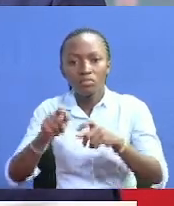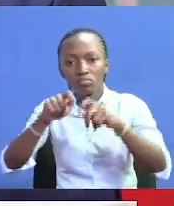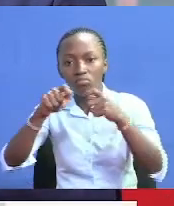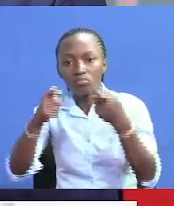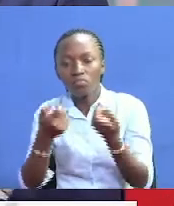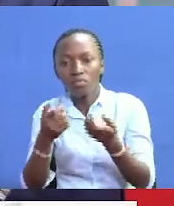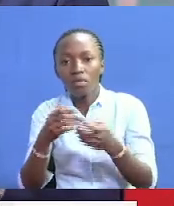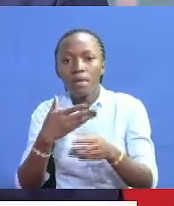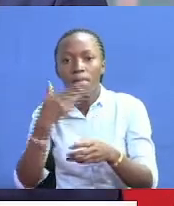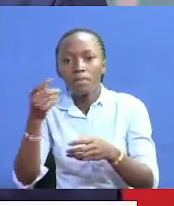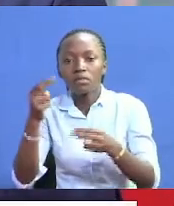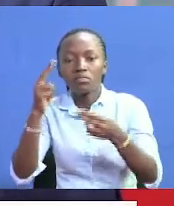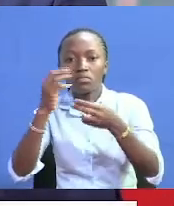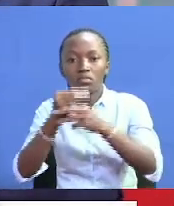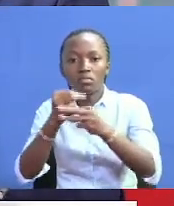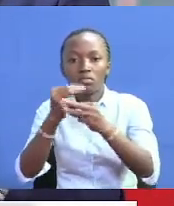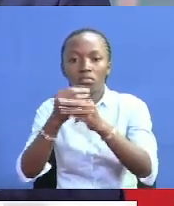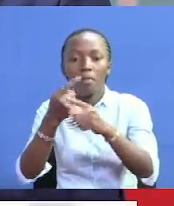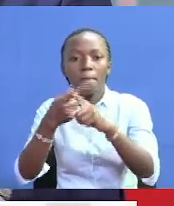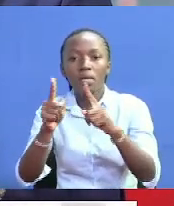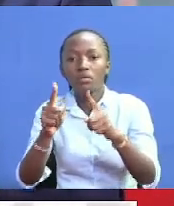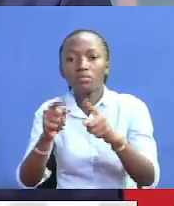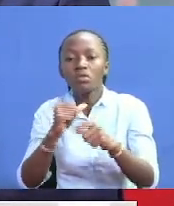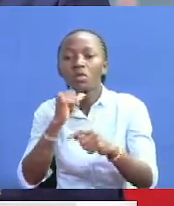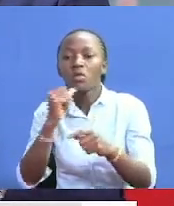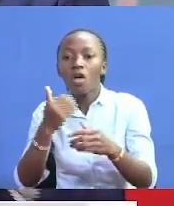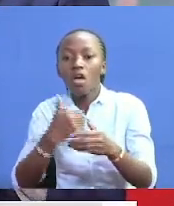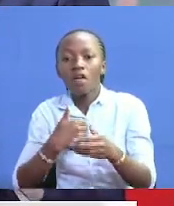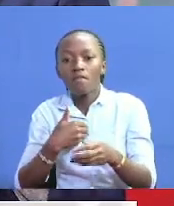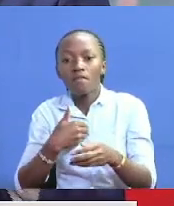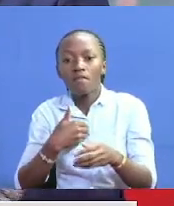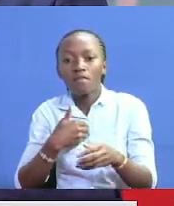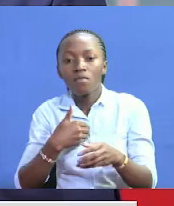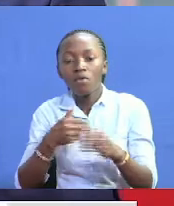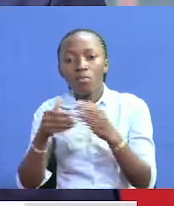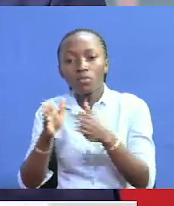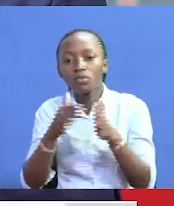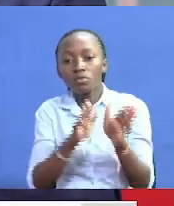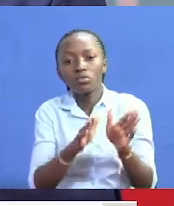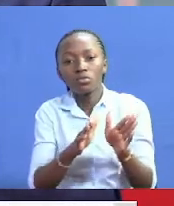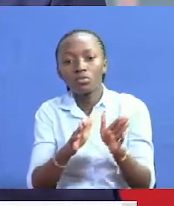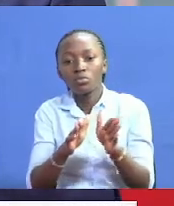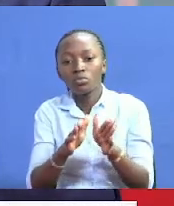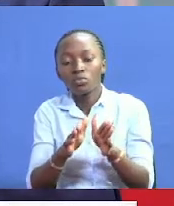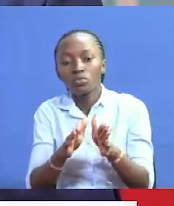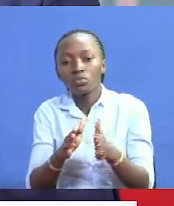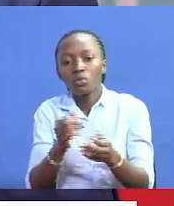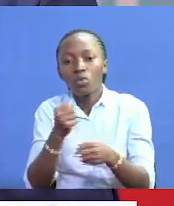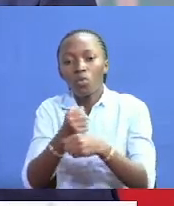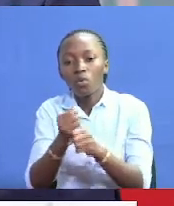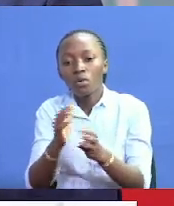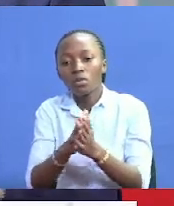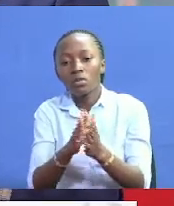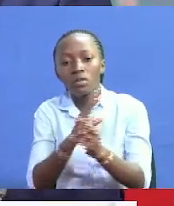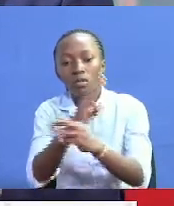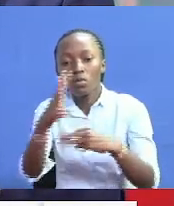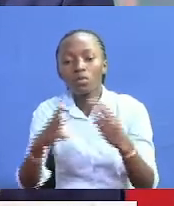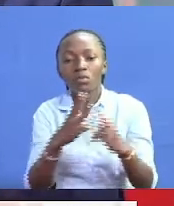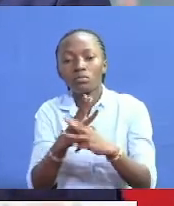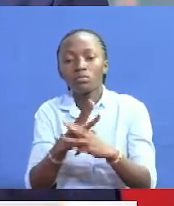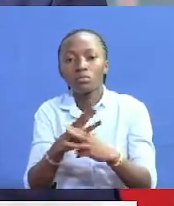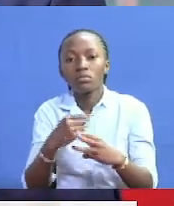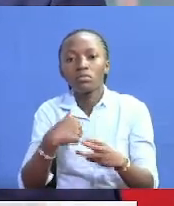mathematicians, best businessmen, but you do not have a chance to link up to the world. What we are planning to do is to have